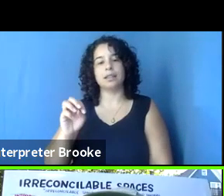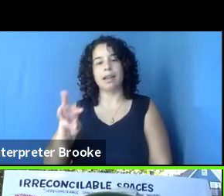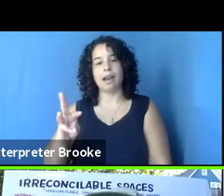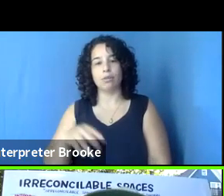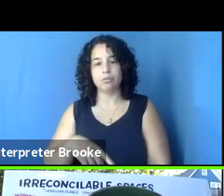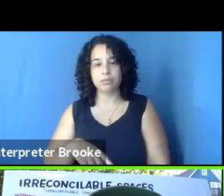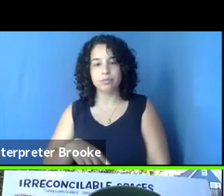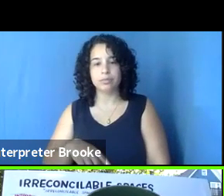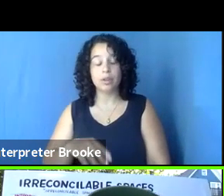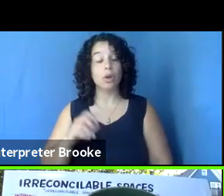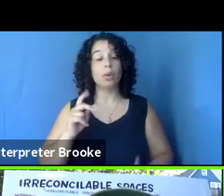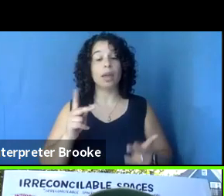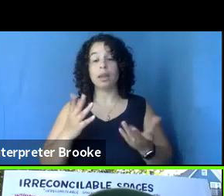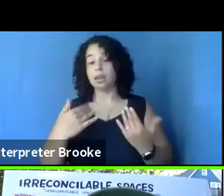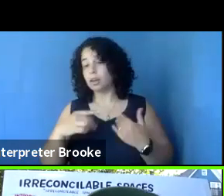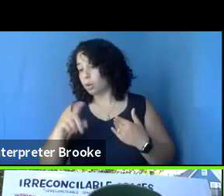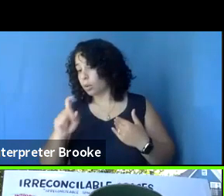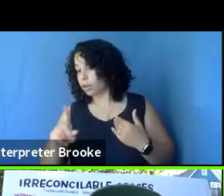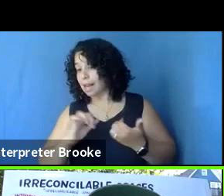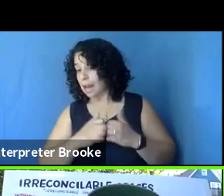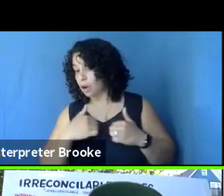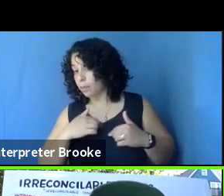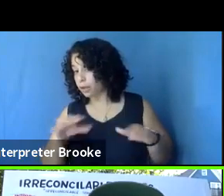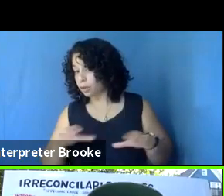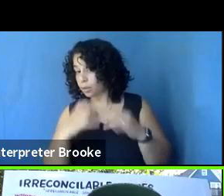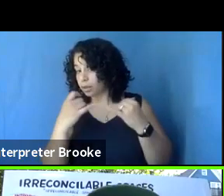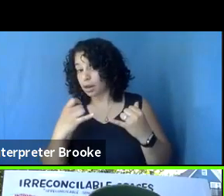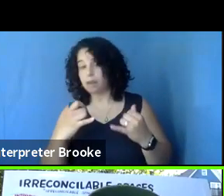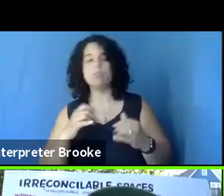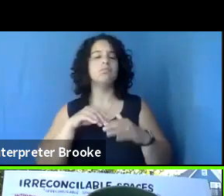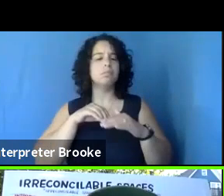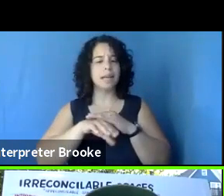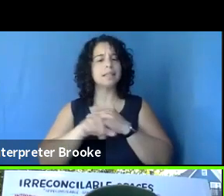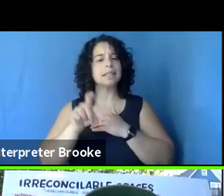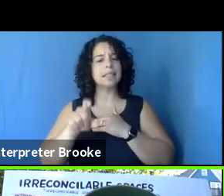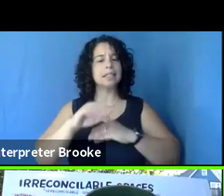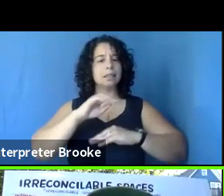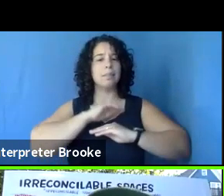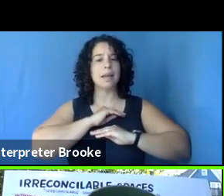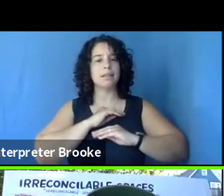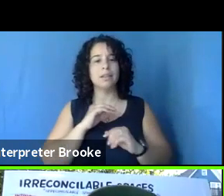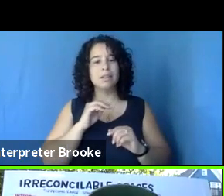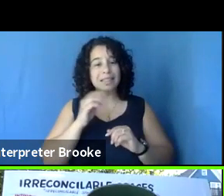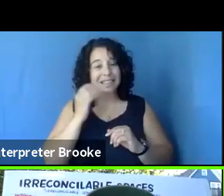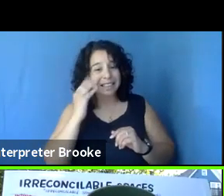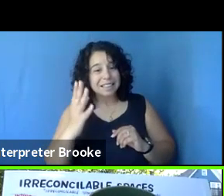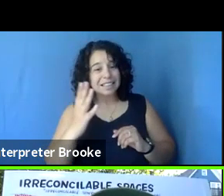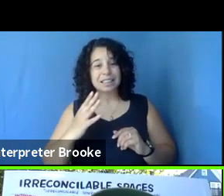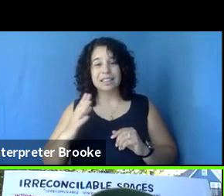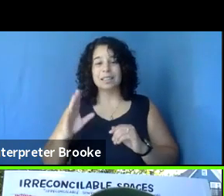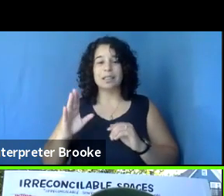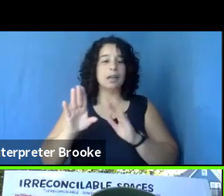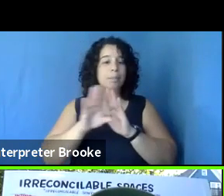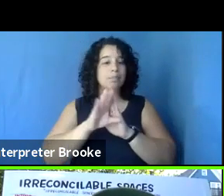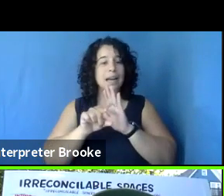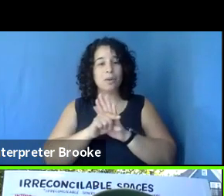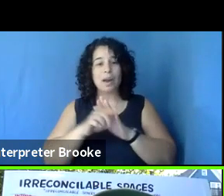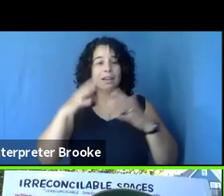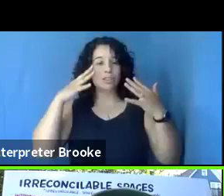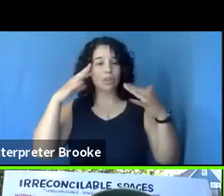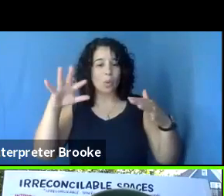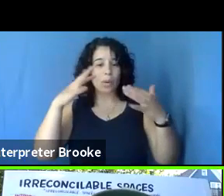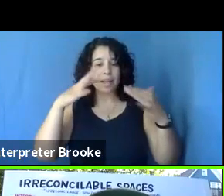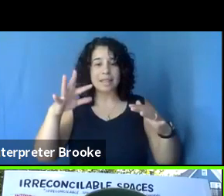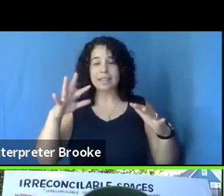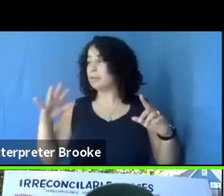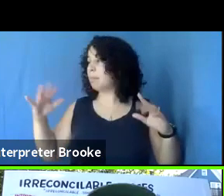how am I doing today? My access needs are met. And I apologize for the background noise. I was gonna have my Bluetooth headphones in this